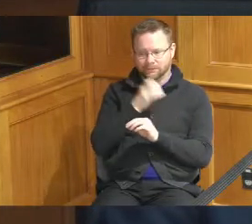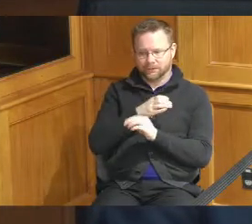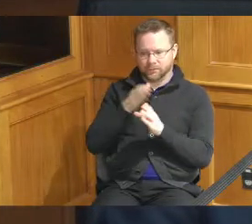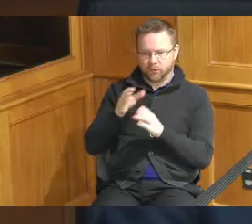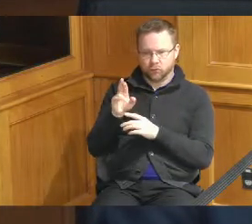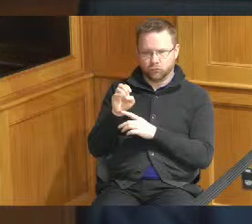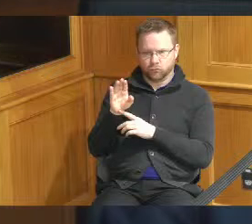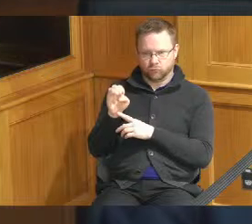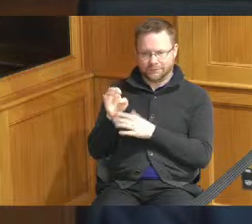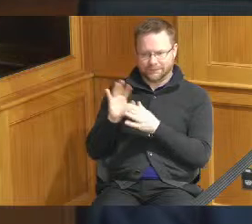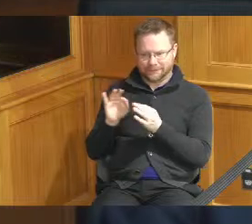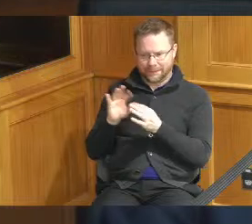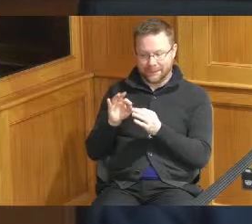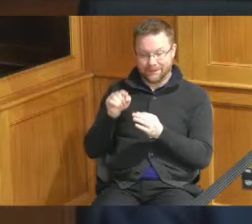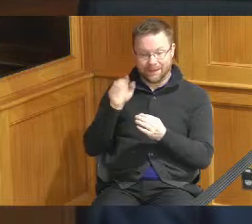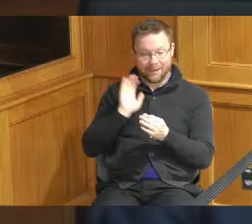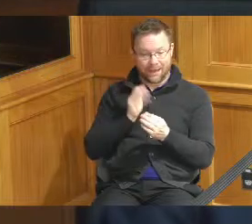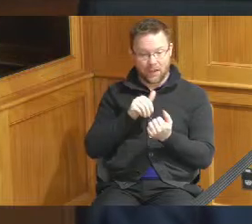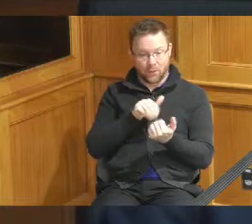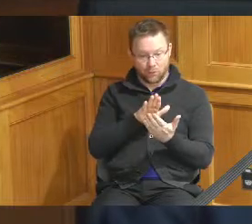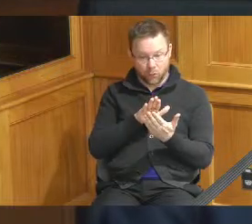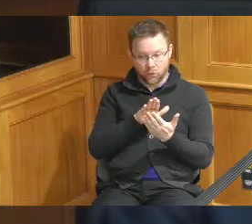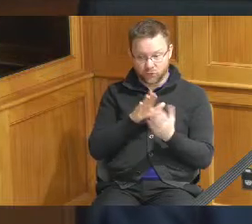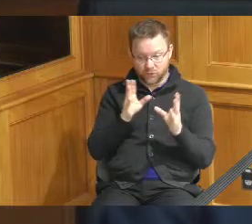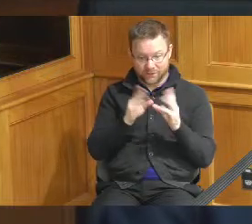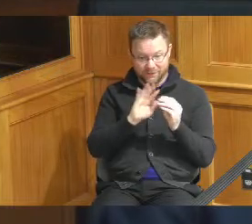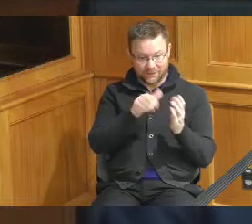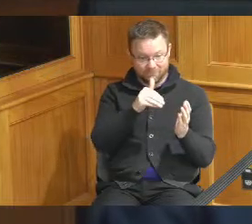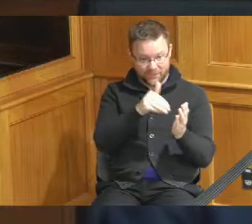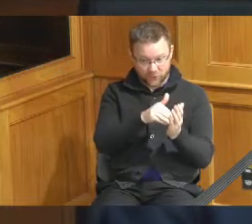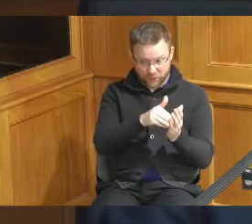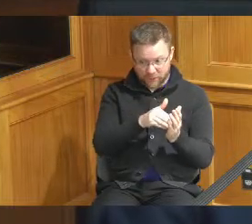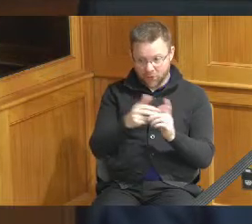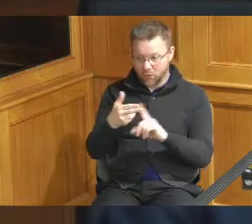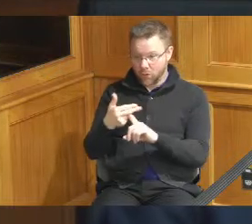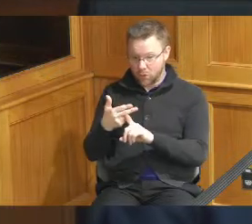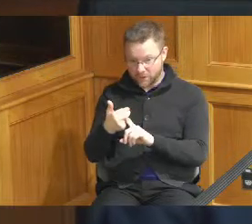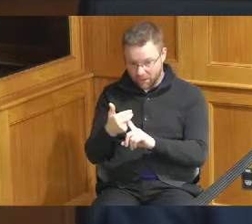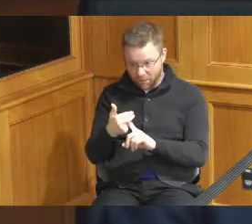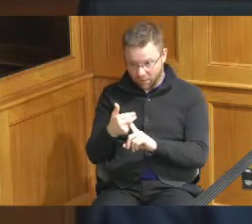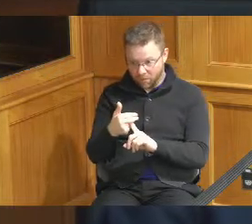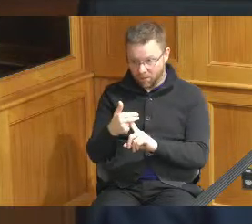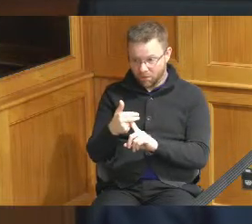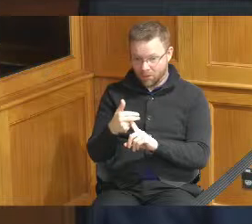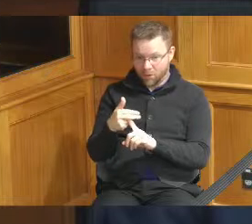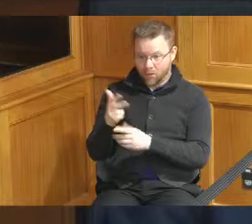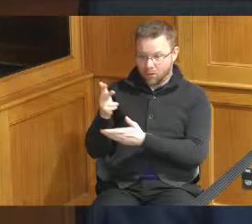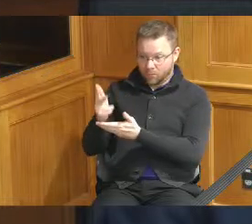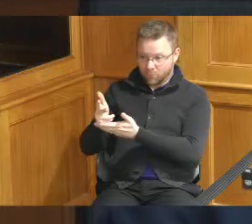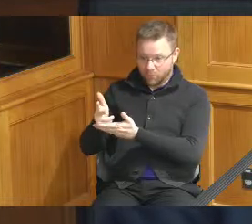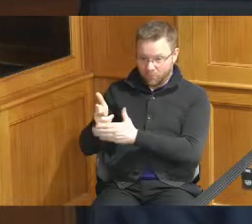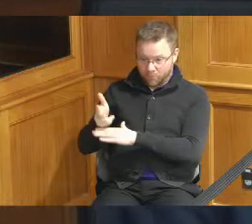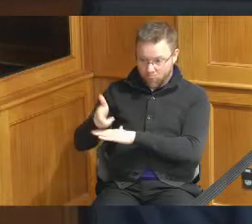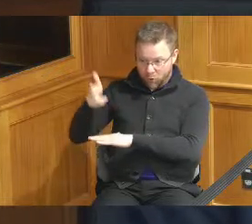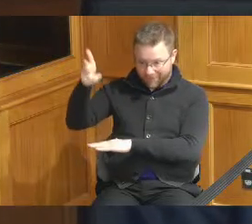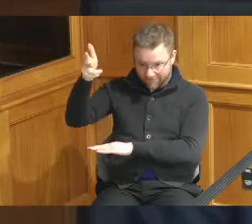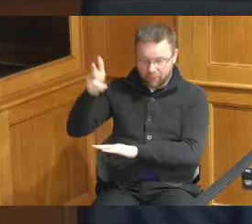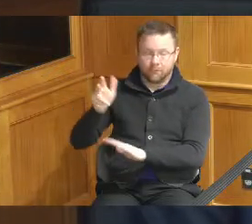this approach to the convention center, to the hotel, to the parking garage, to